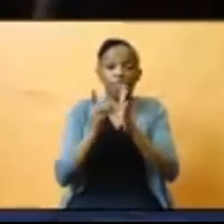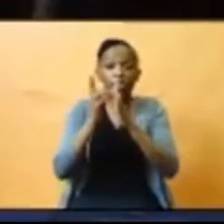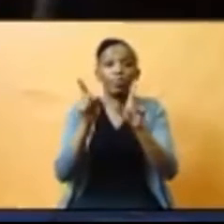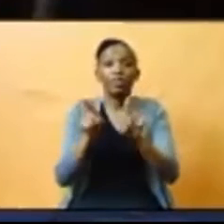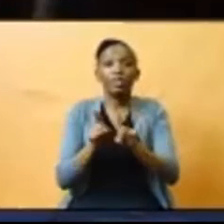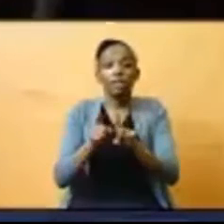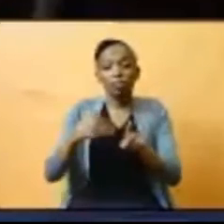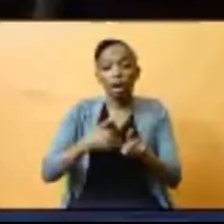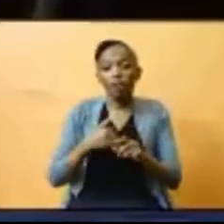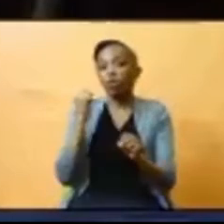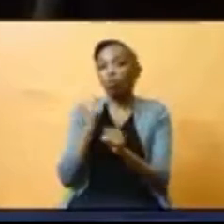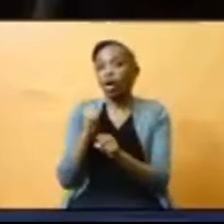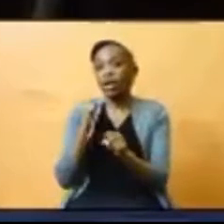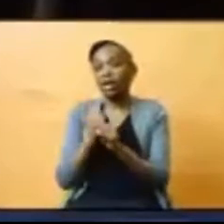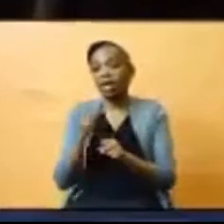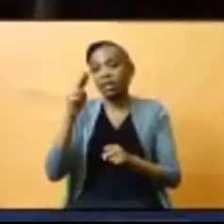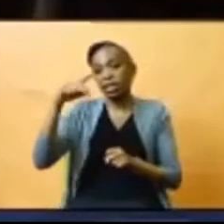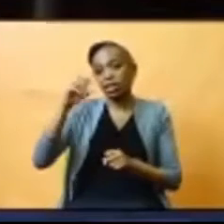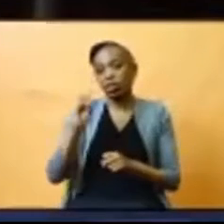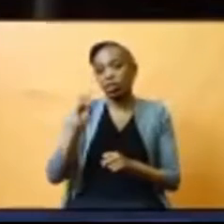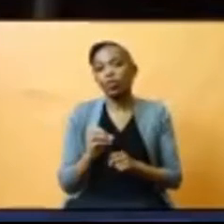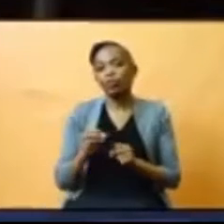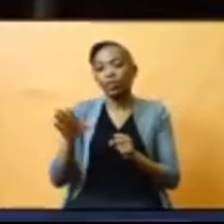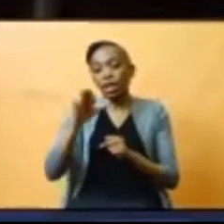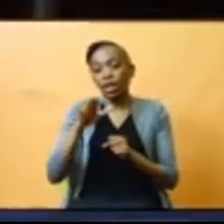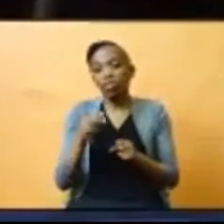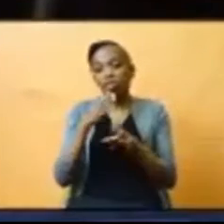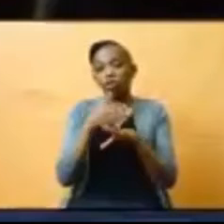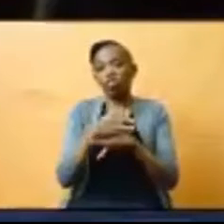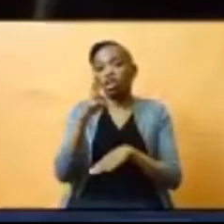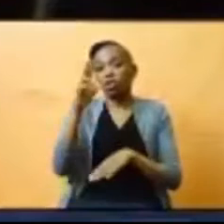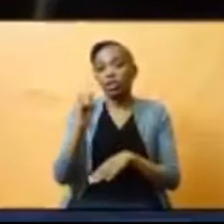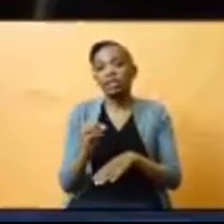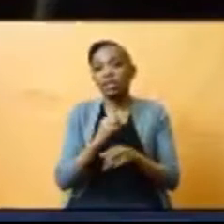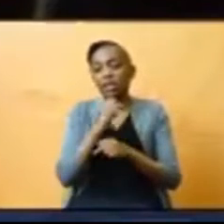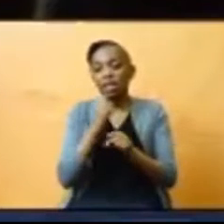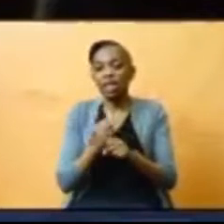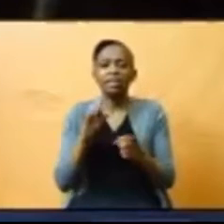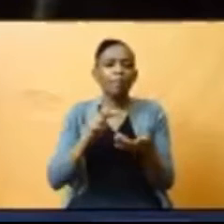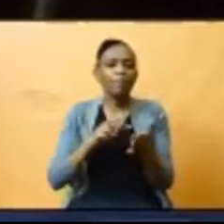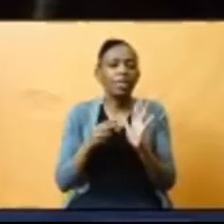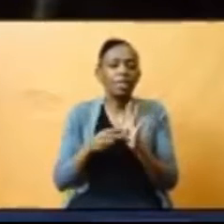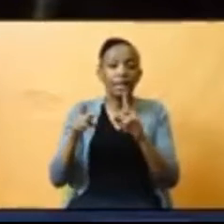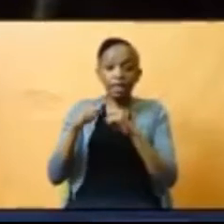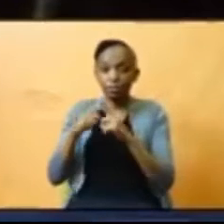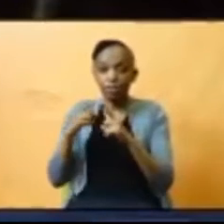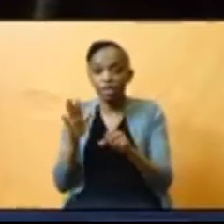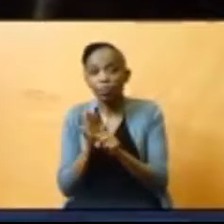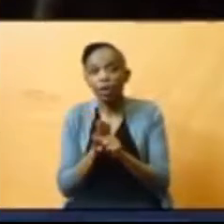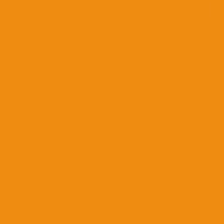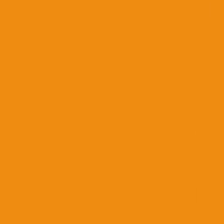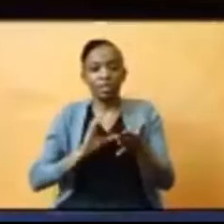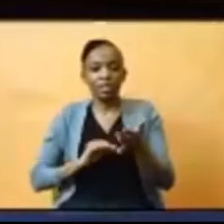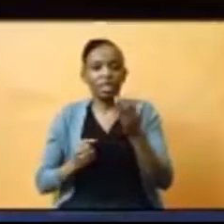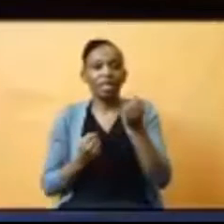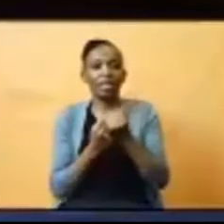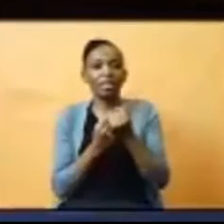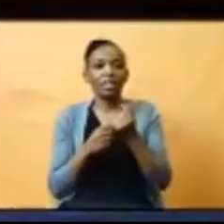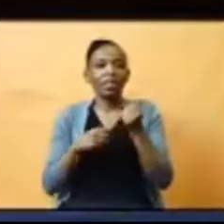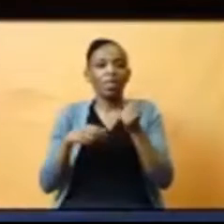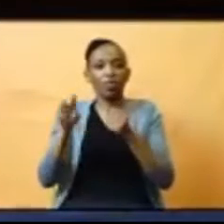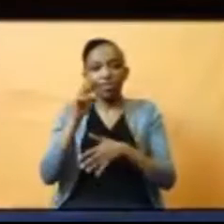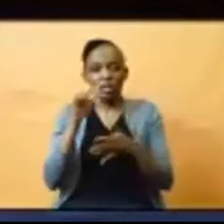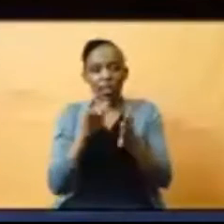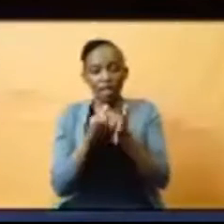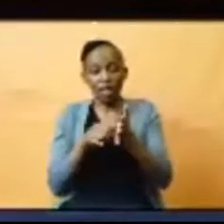has been working in the NGO sector for over 20 years, so quite a bit of experience there. So we've seen